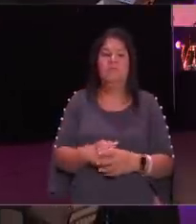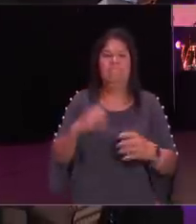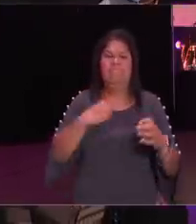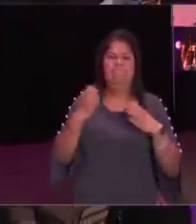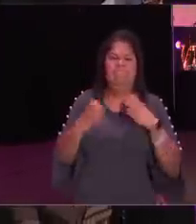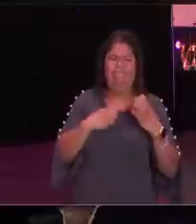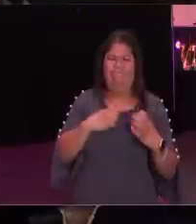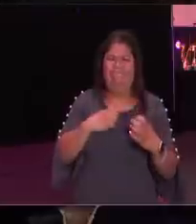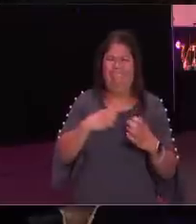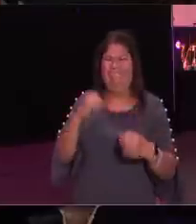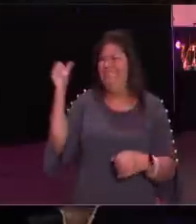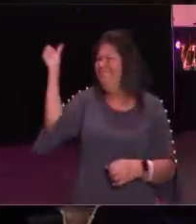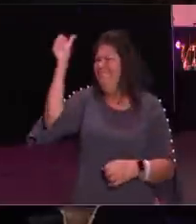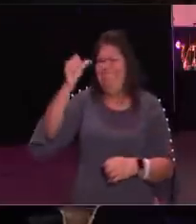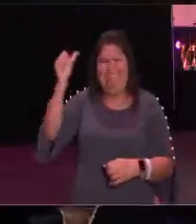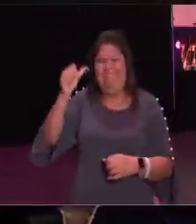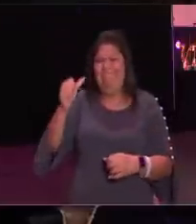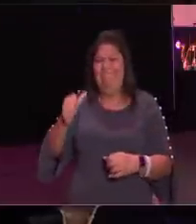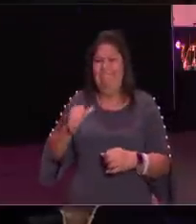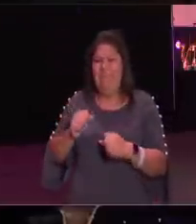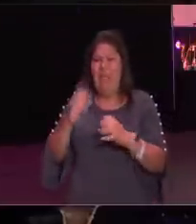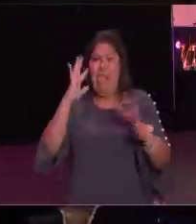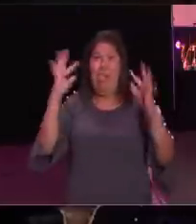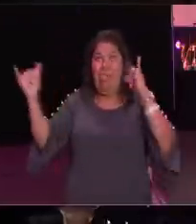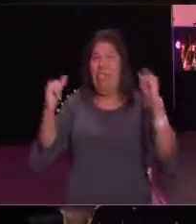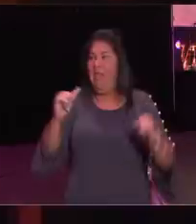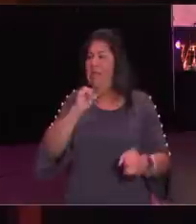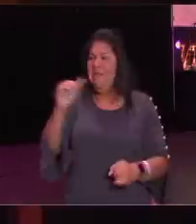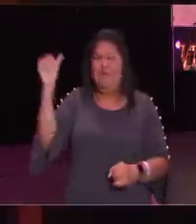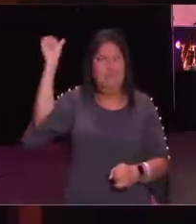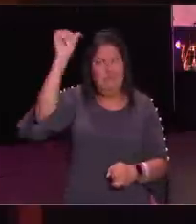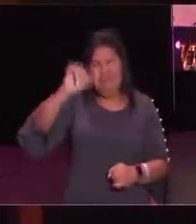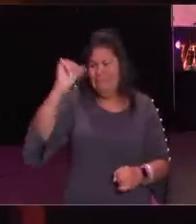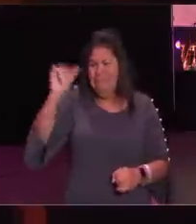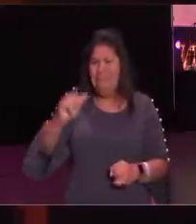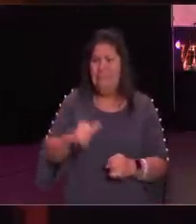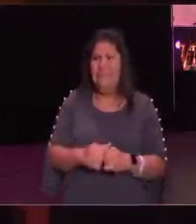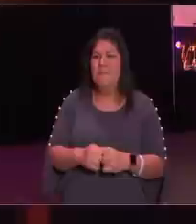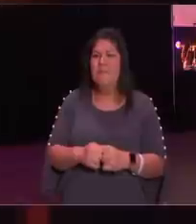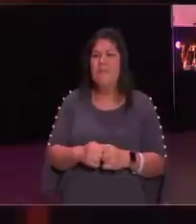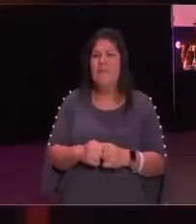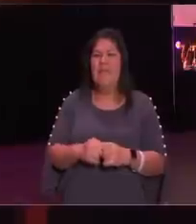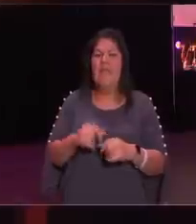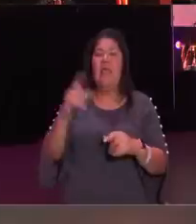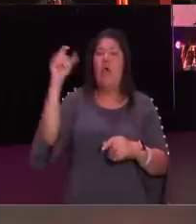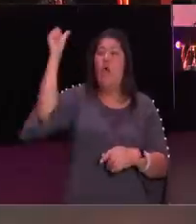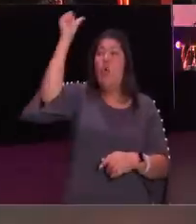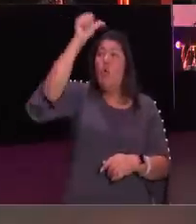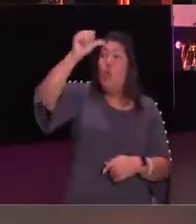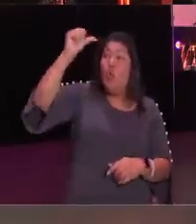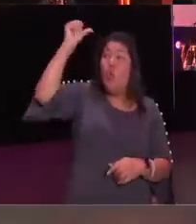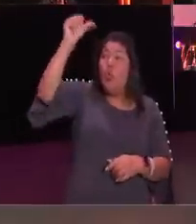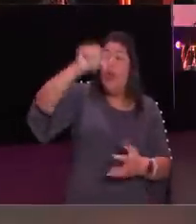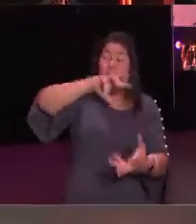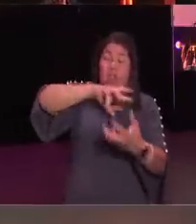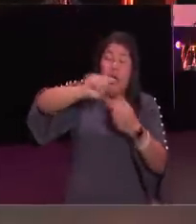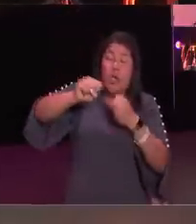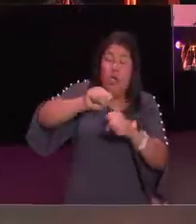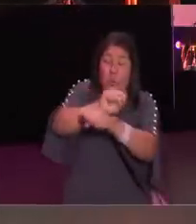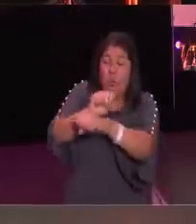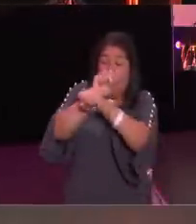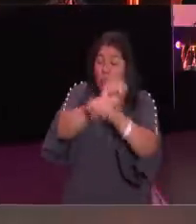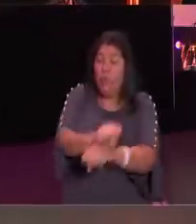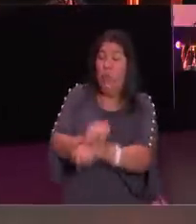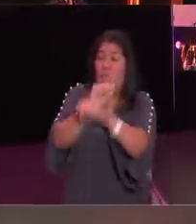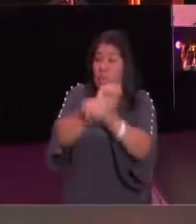Emotion is not anointing. Volume is not anointing. It's the anointing that destroys the